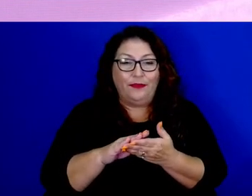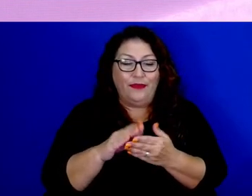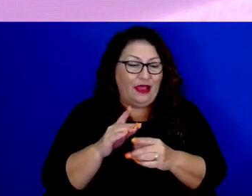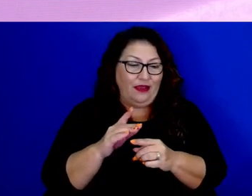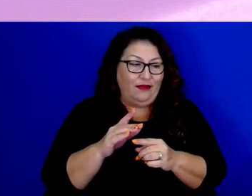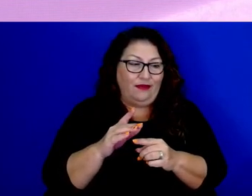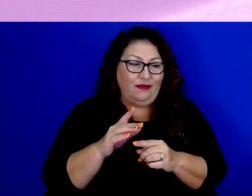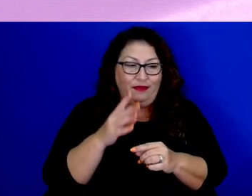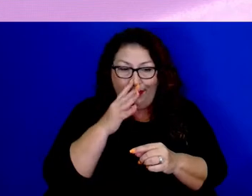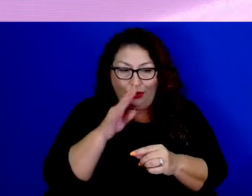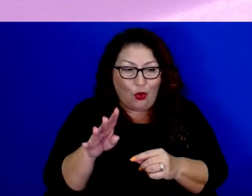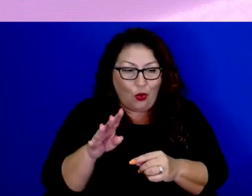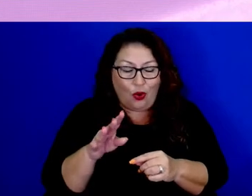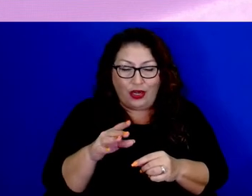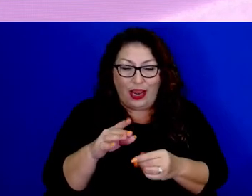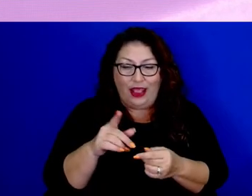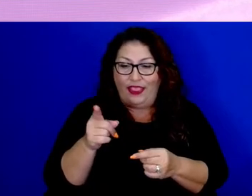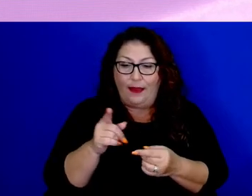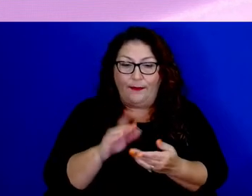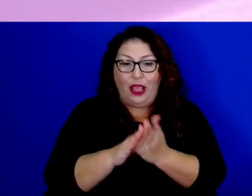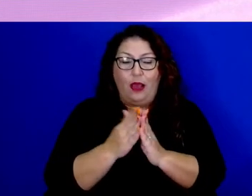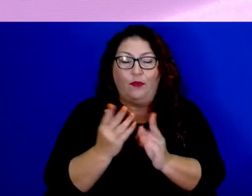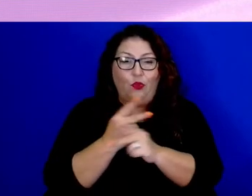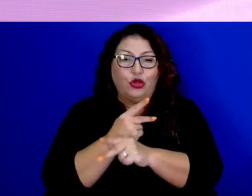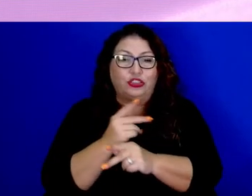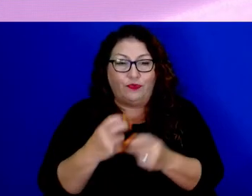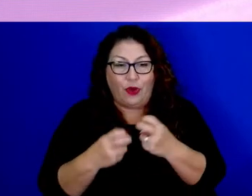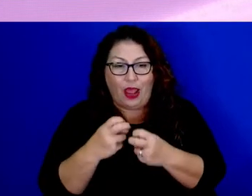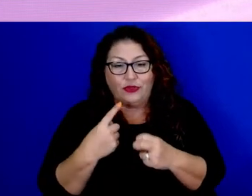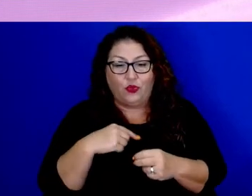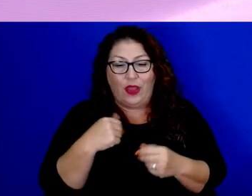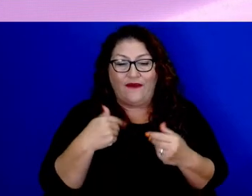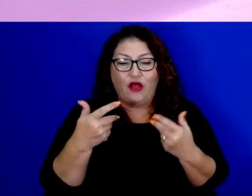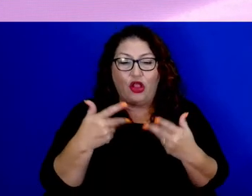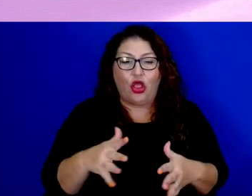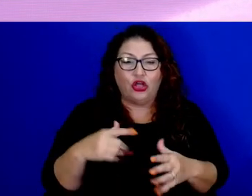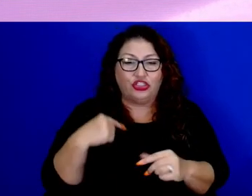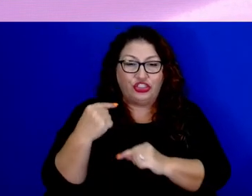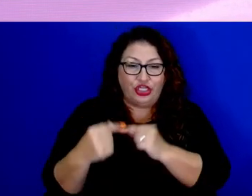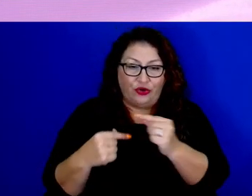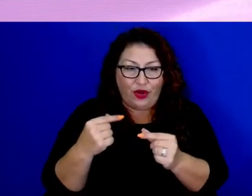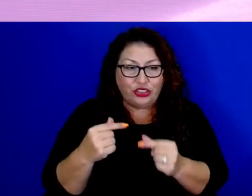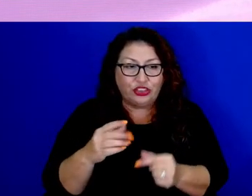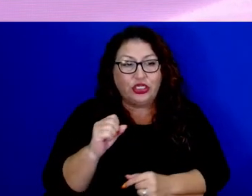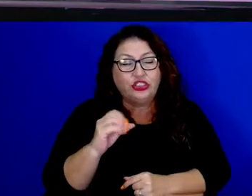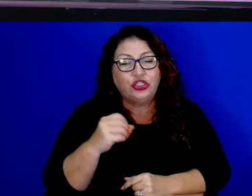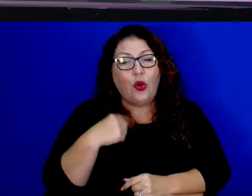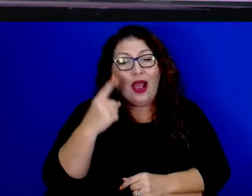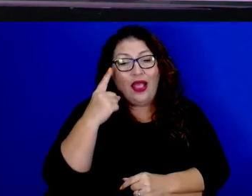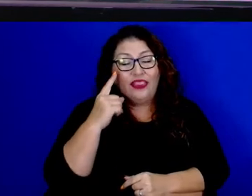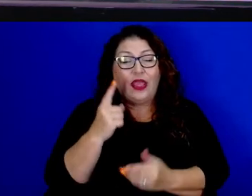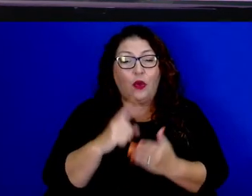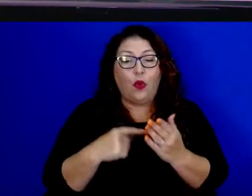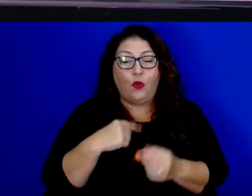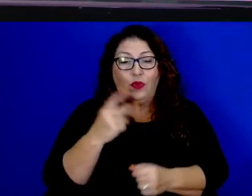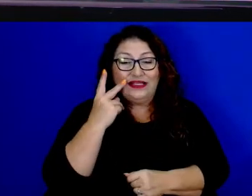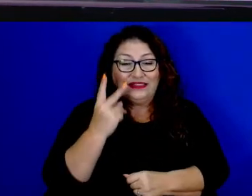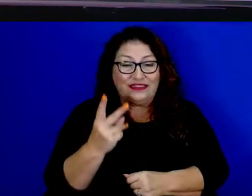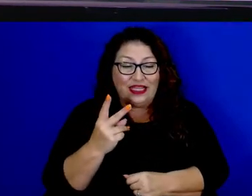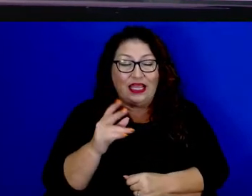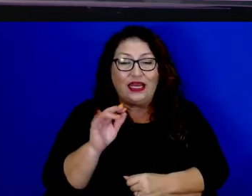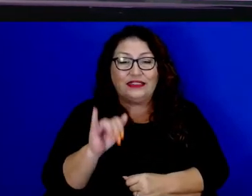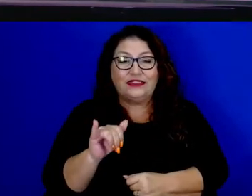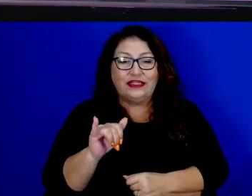chronic problems, and that we have a lost generation. So I think what we are seeing is that health at the